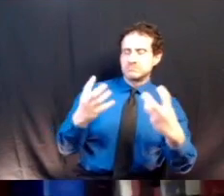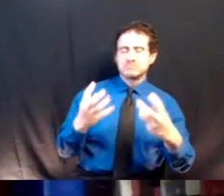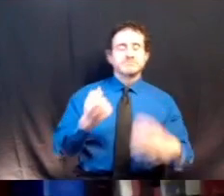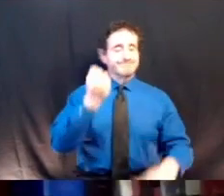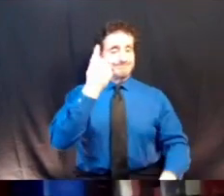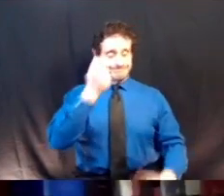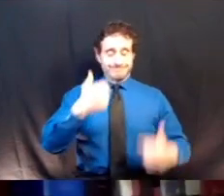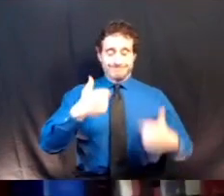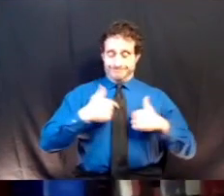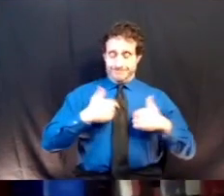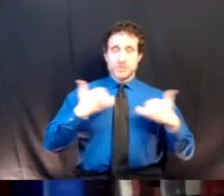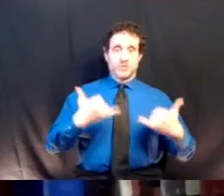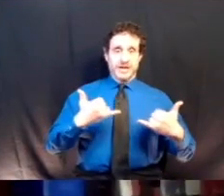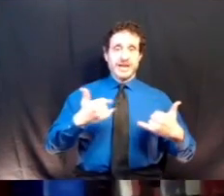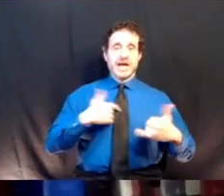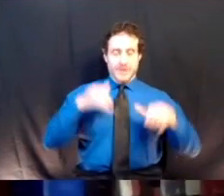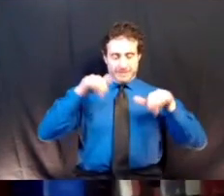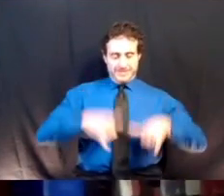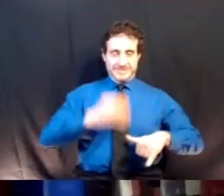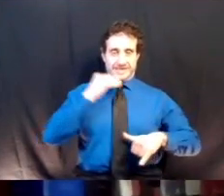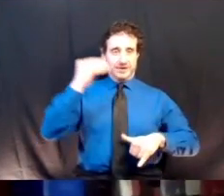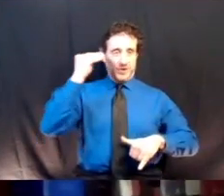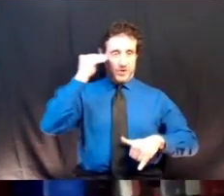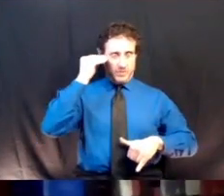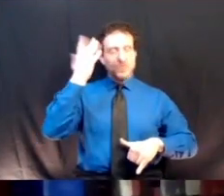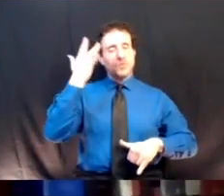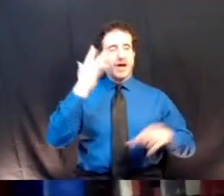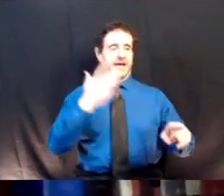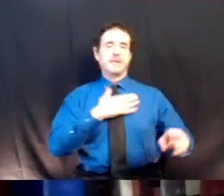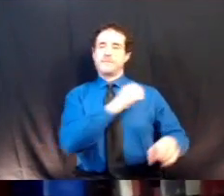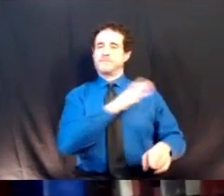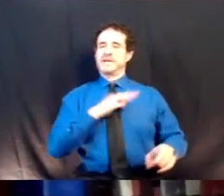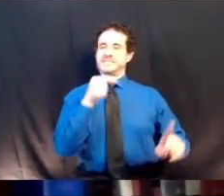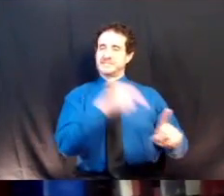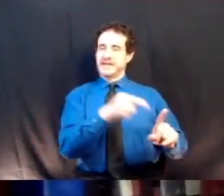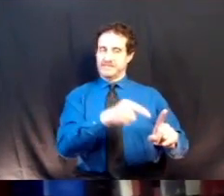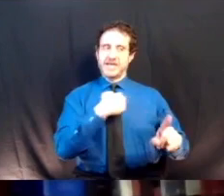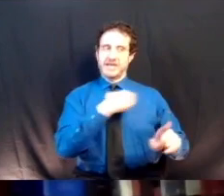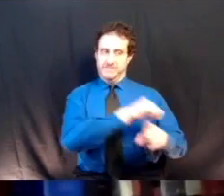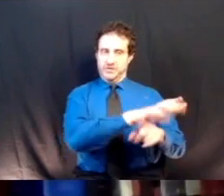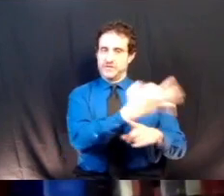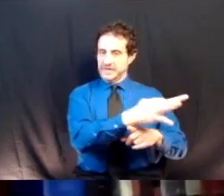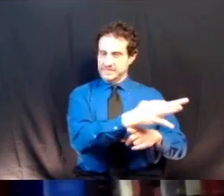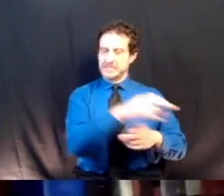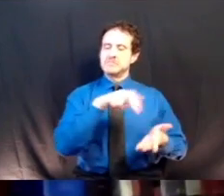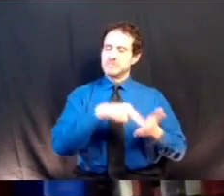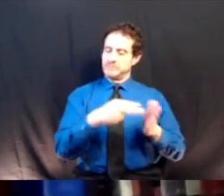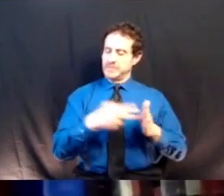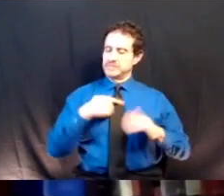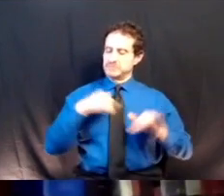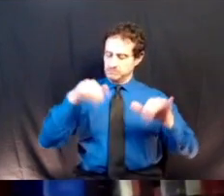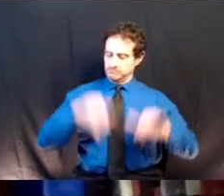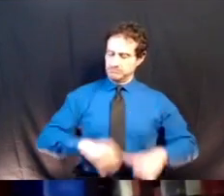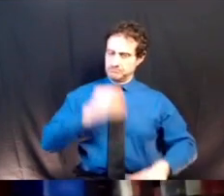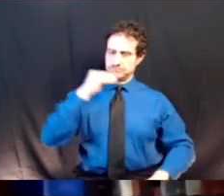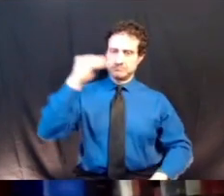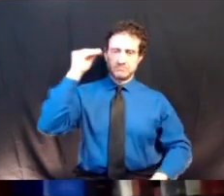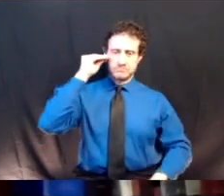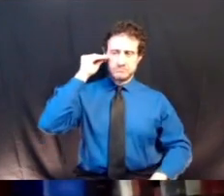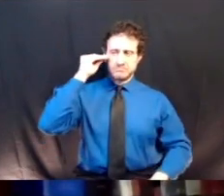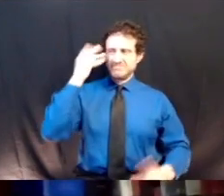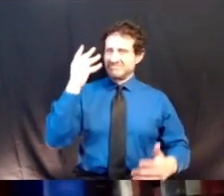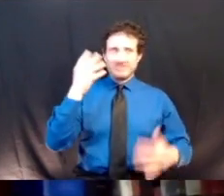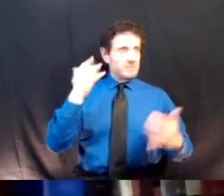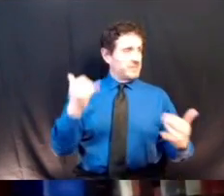because of the COVID-19 positive case in our office, but nobody is really getting together in groups of 10 or